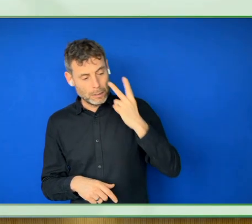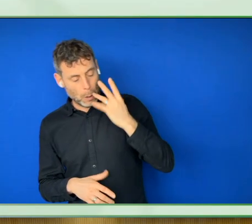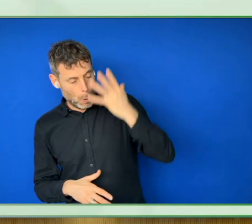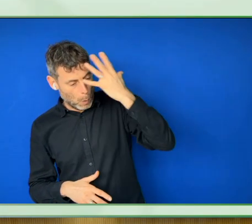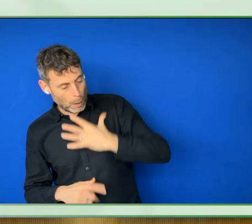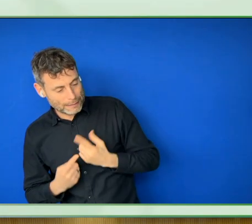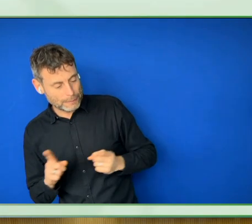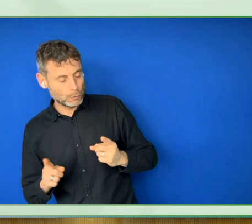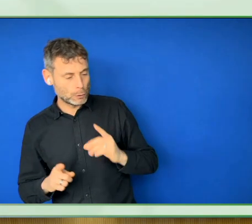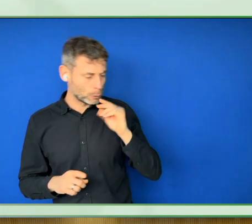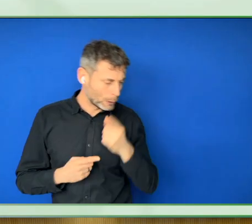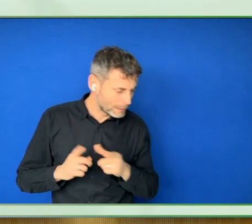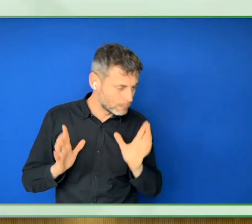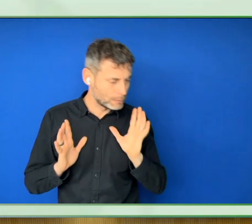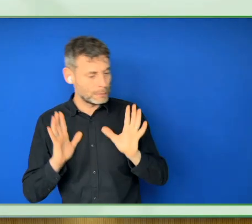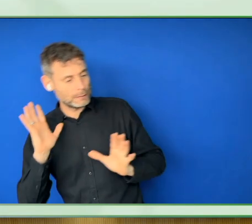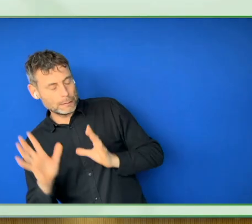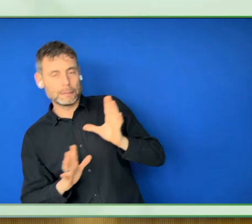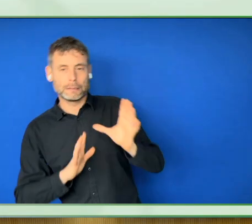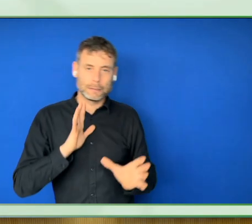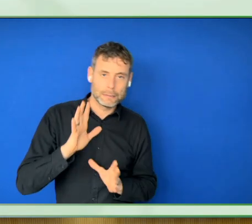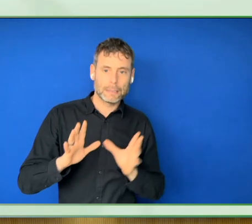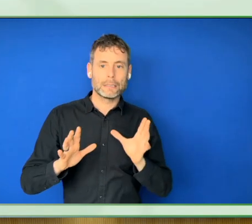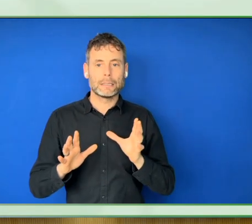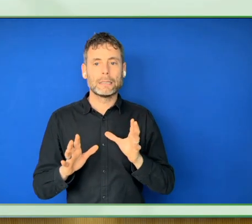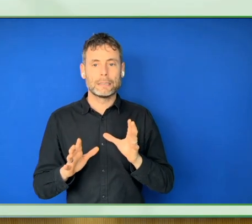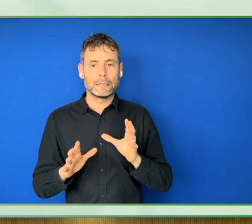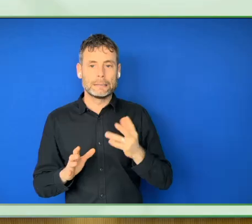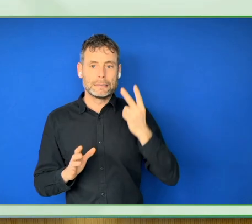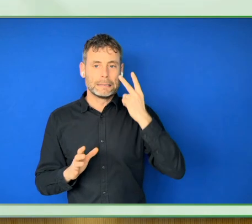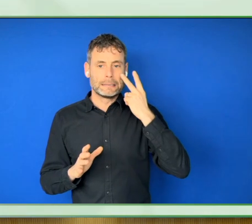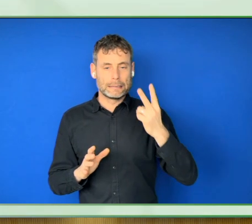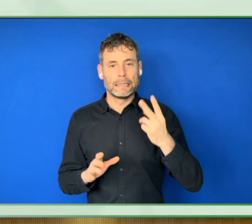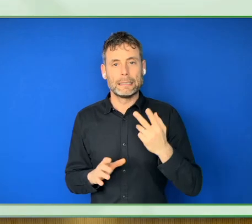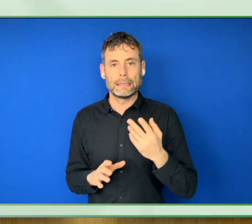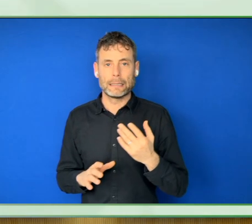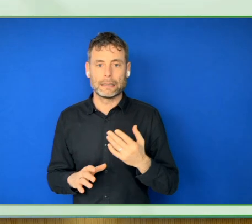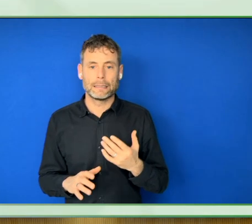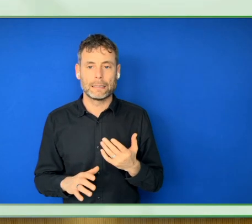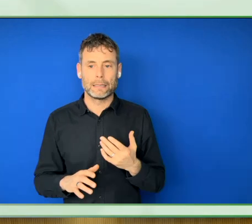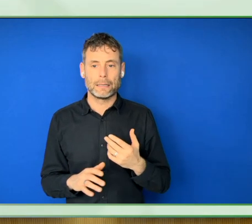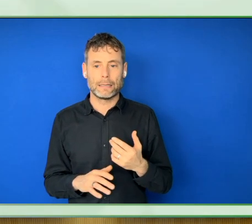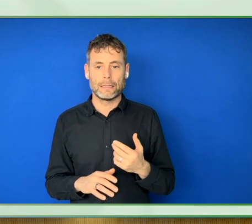know how to react with you in this sort of ableist moral way. I'm not going to put myself at risk